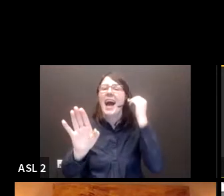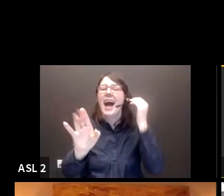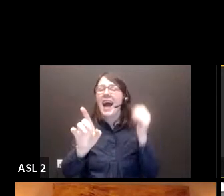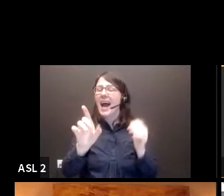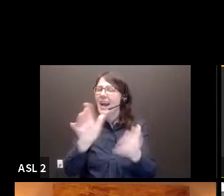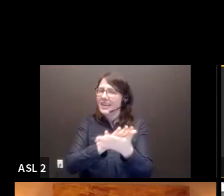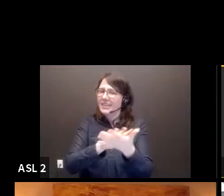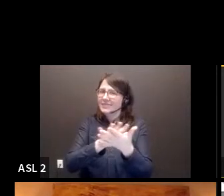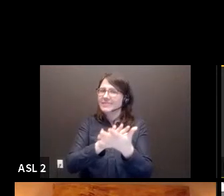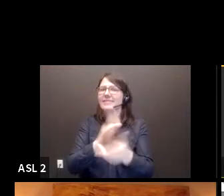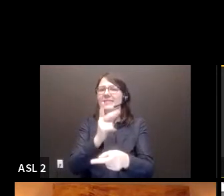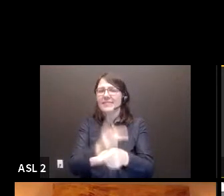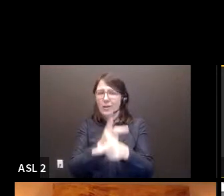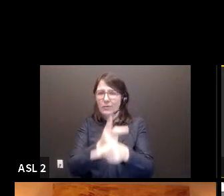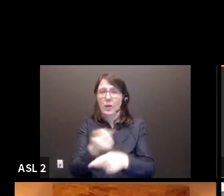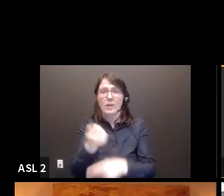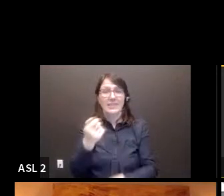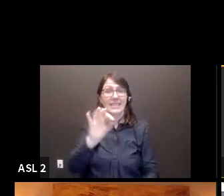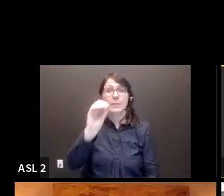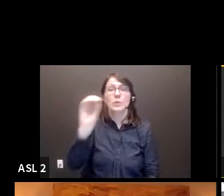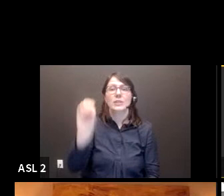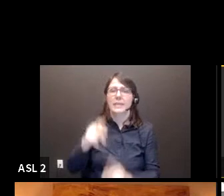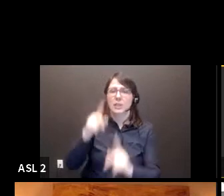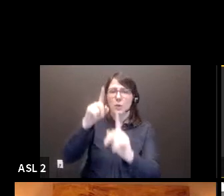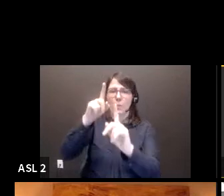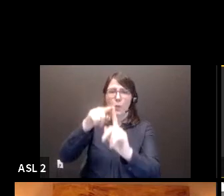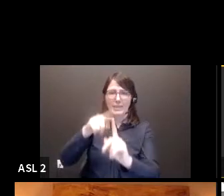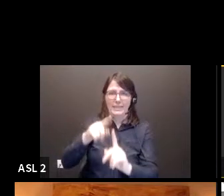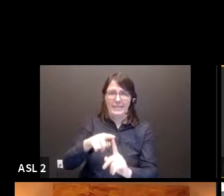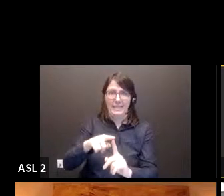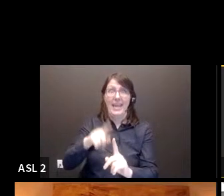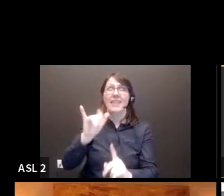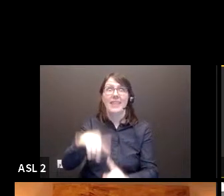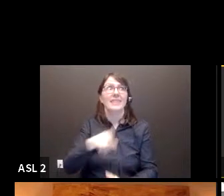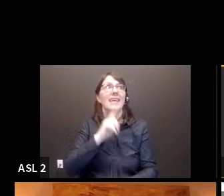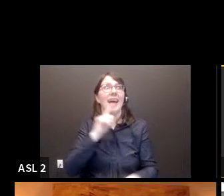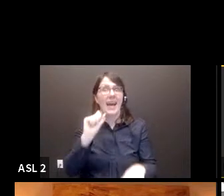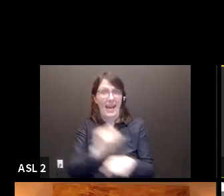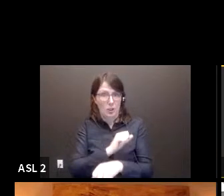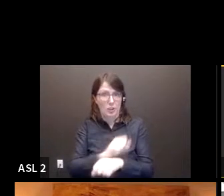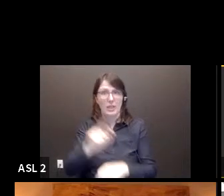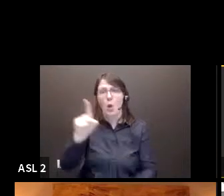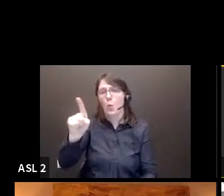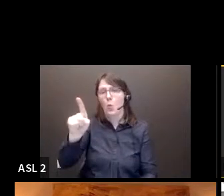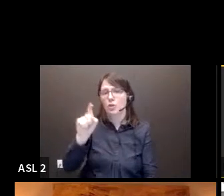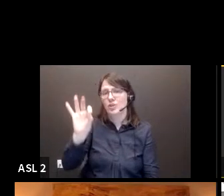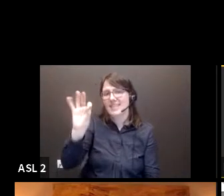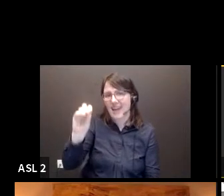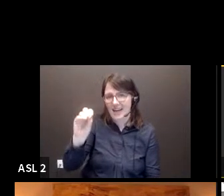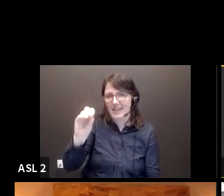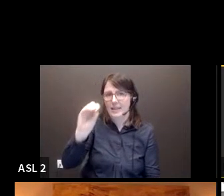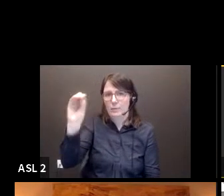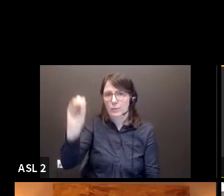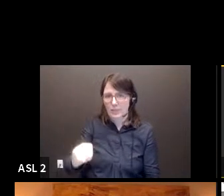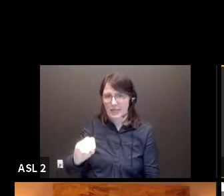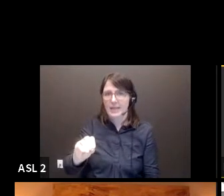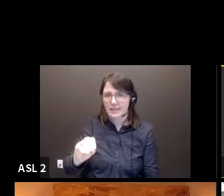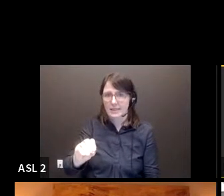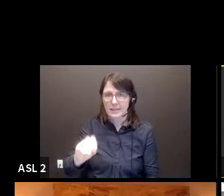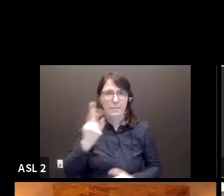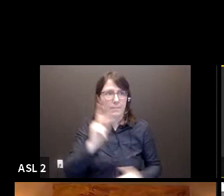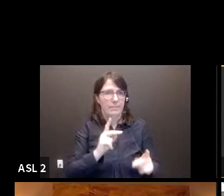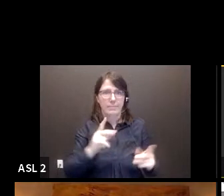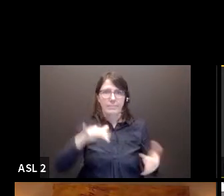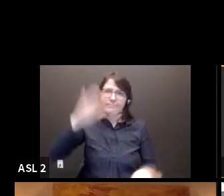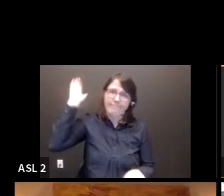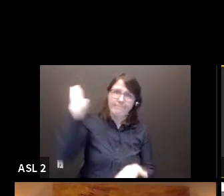10 to 29 this actually represents a 190 percent increase in distrust one is a relative change